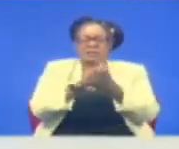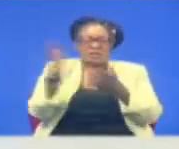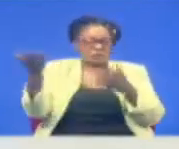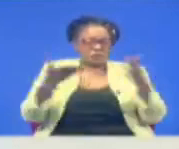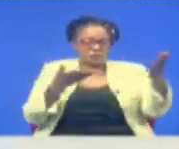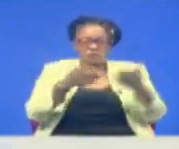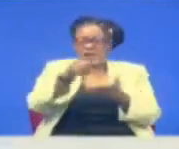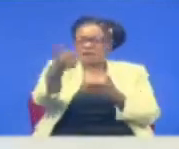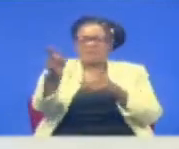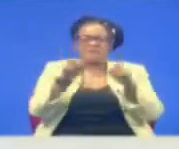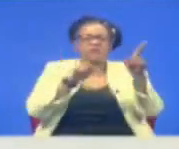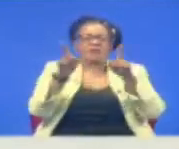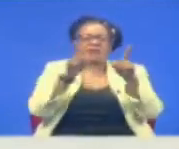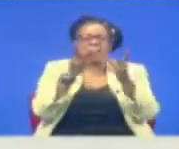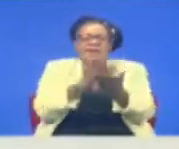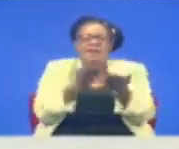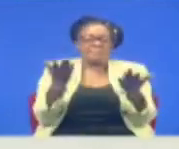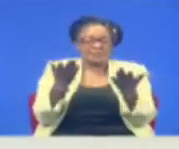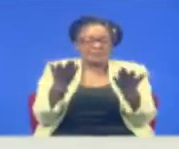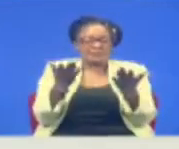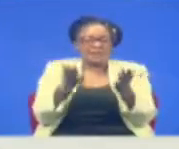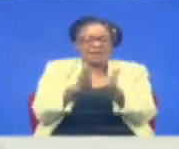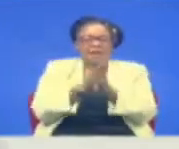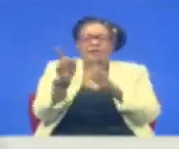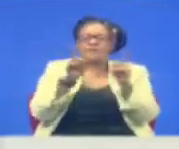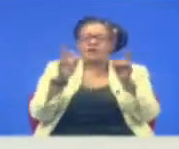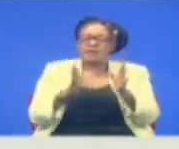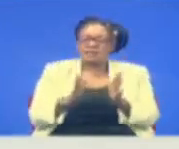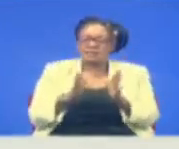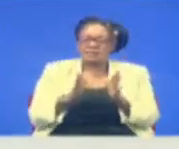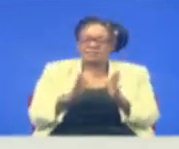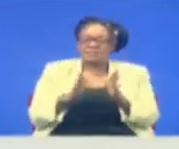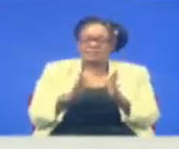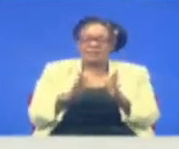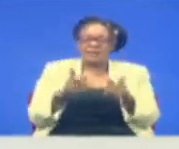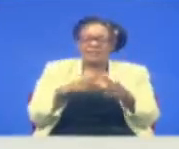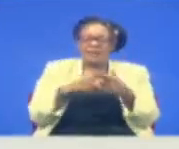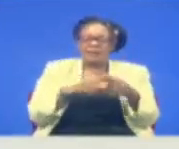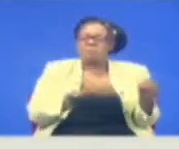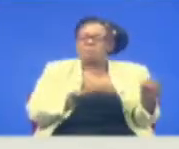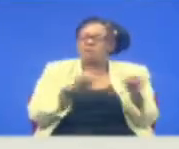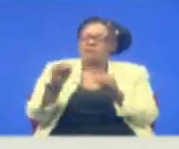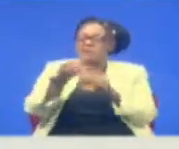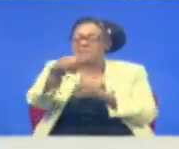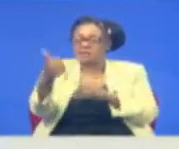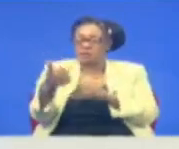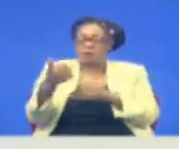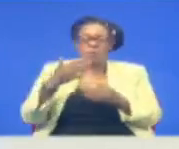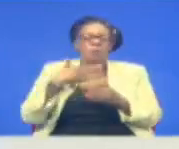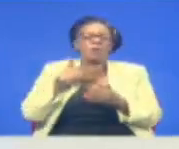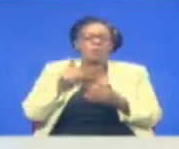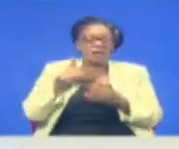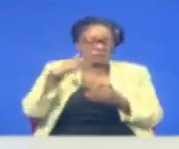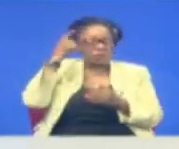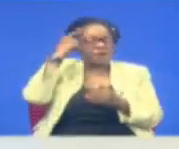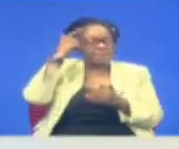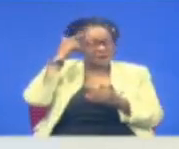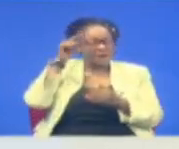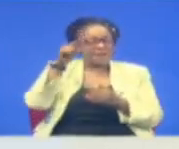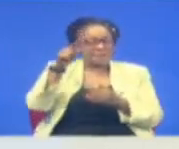elements and other foreigners and take us elsewhere. We want to remind them that where we were